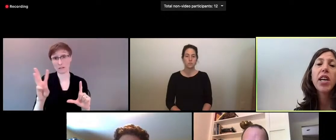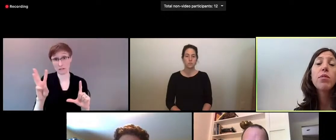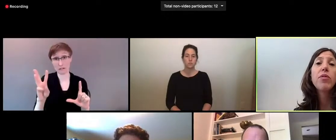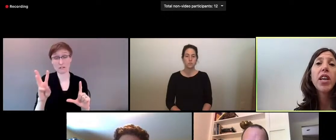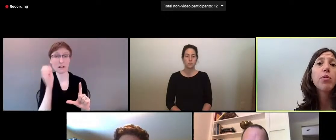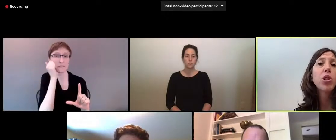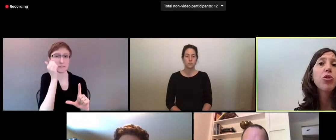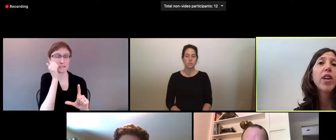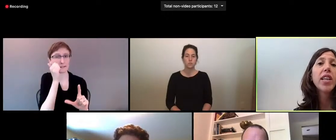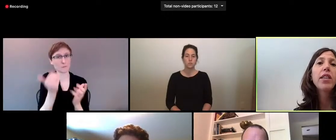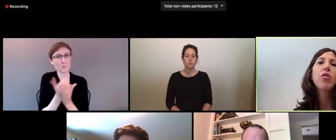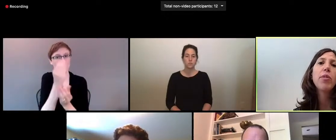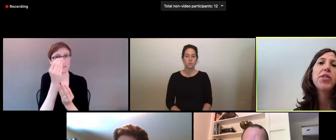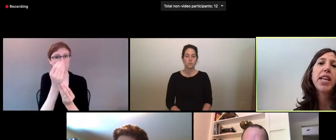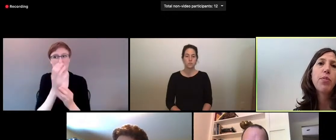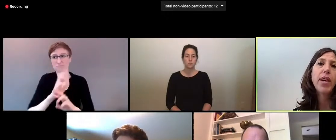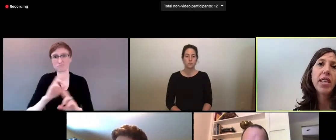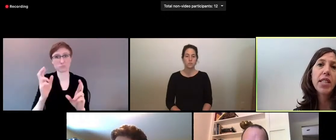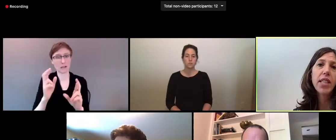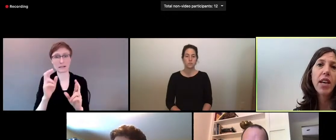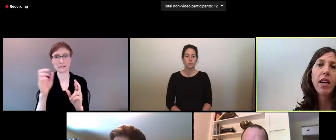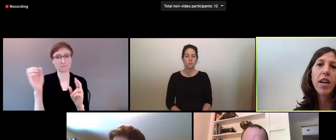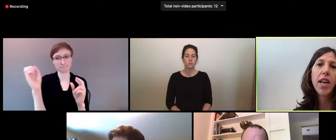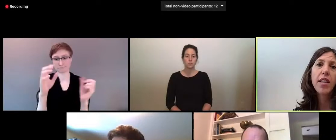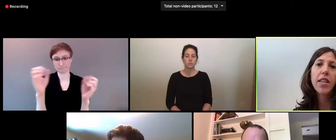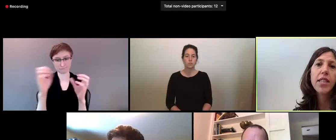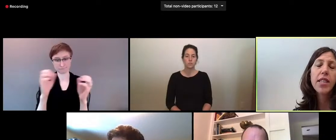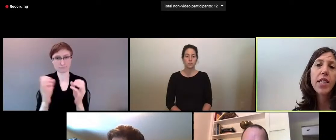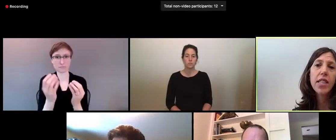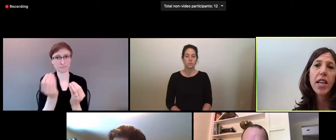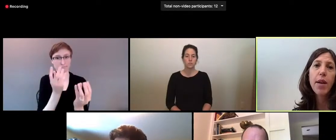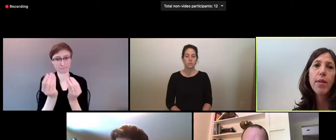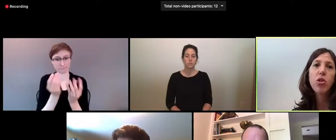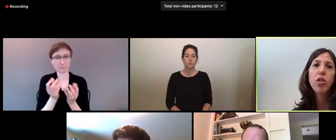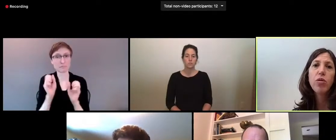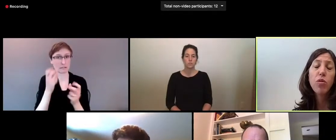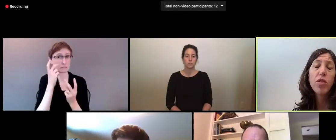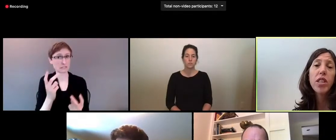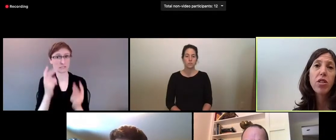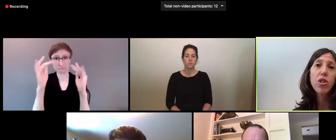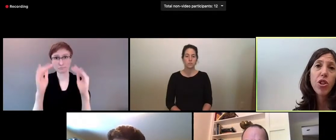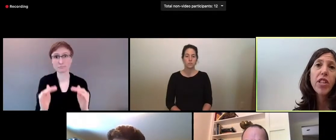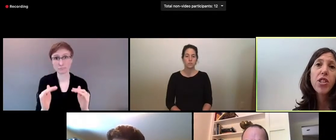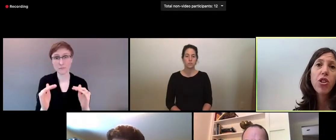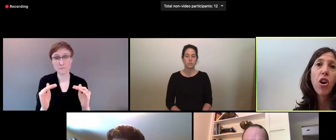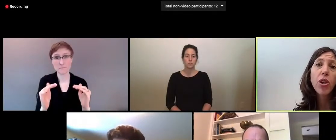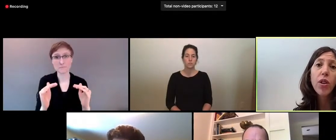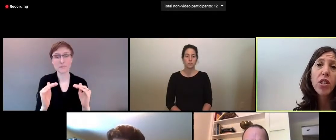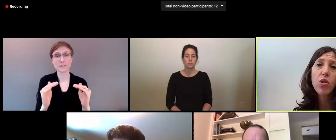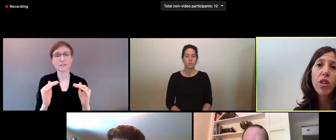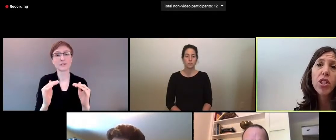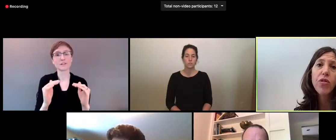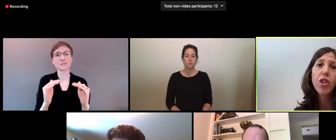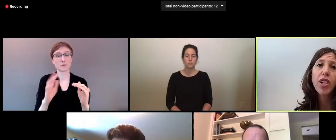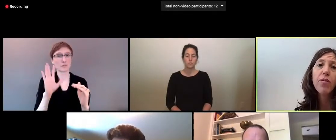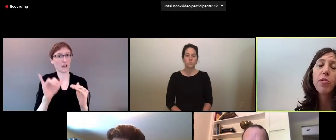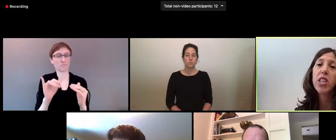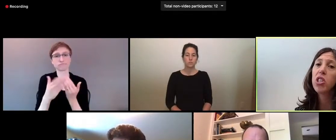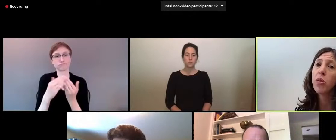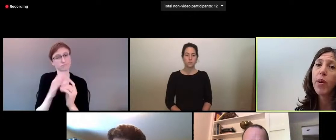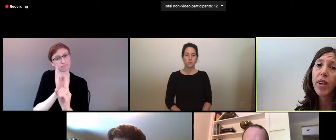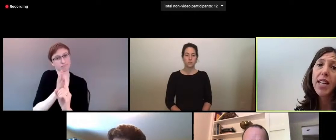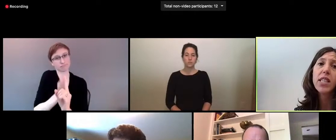as data becomes available directly from our database. And this dynamic tool serves as your ongoing source